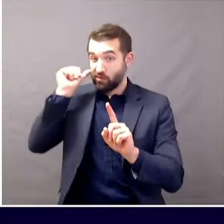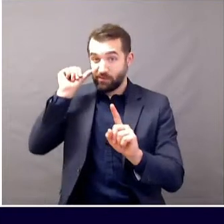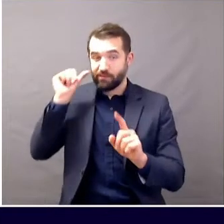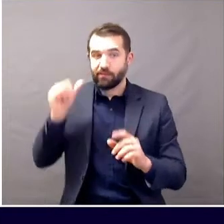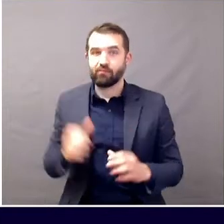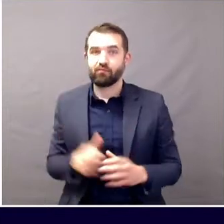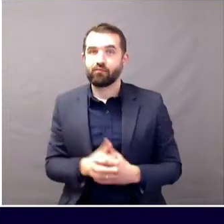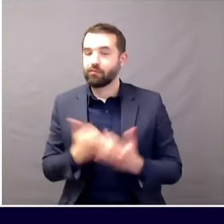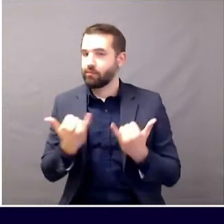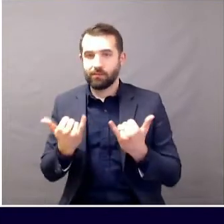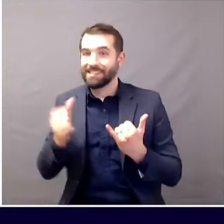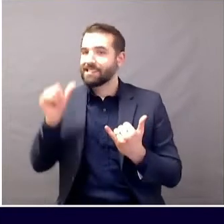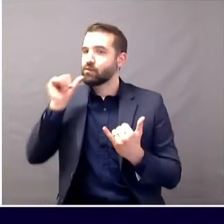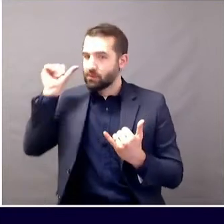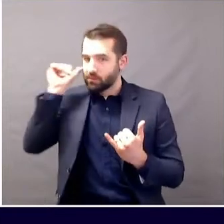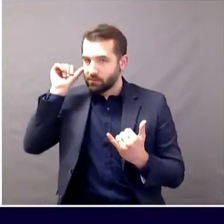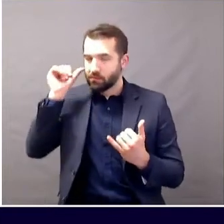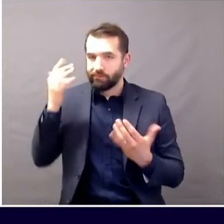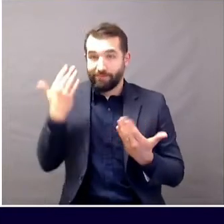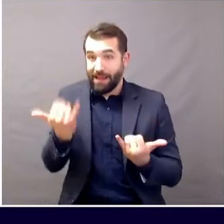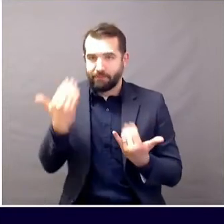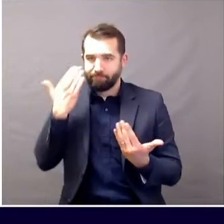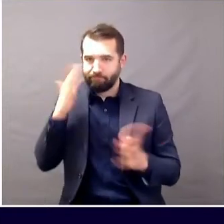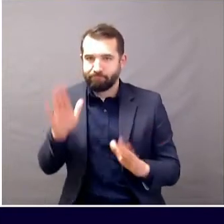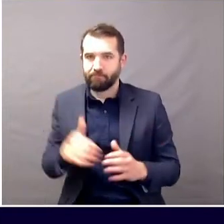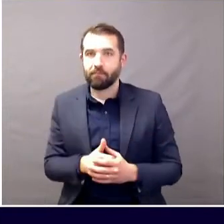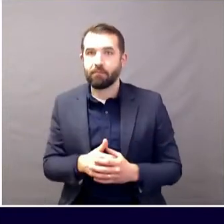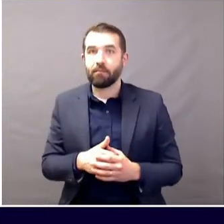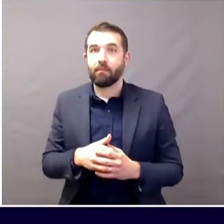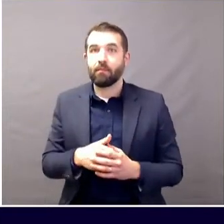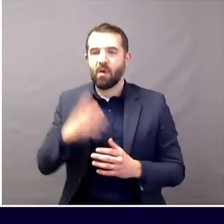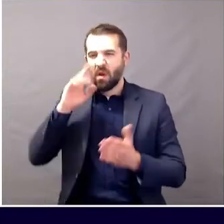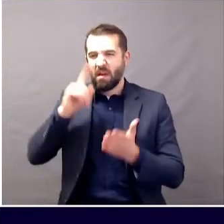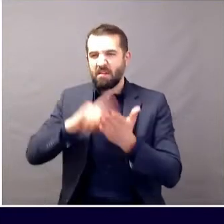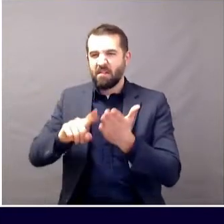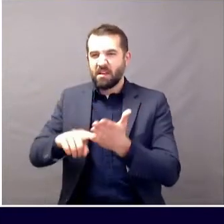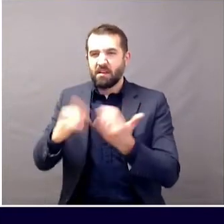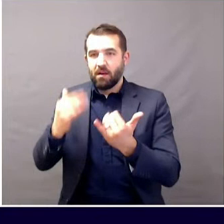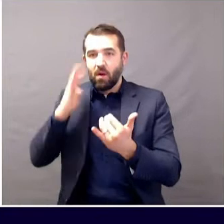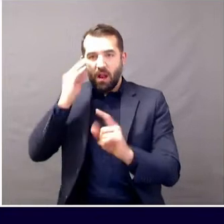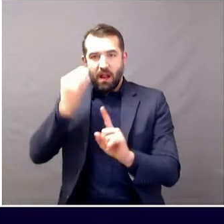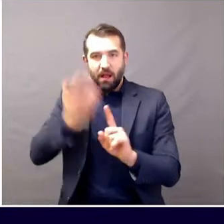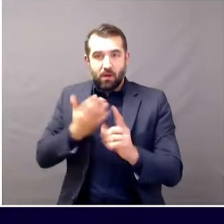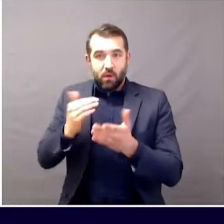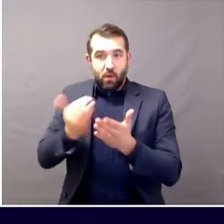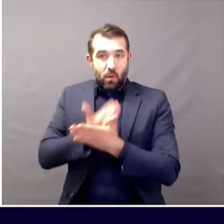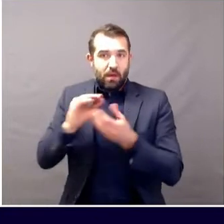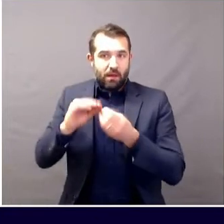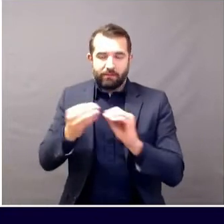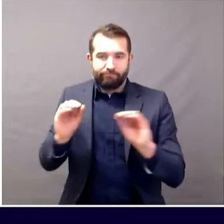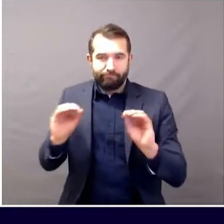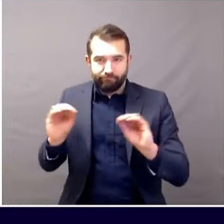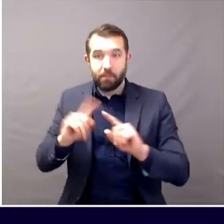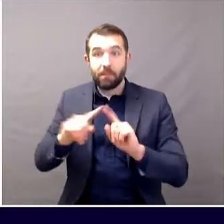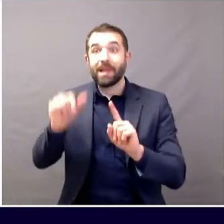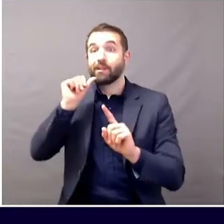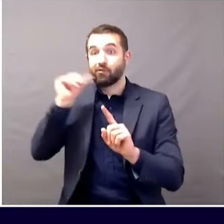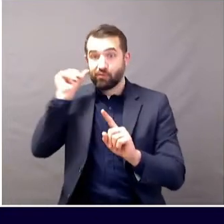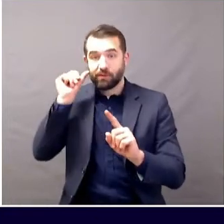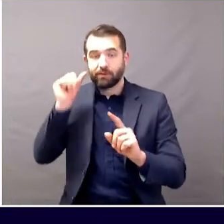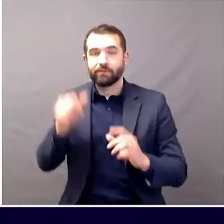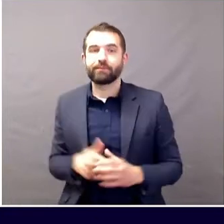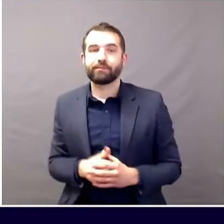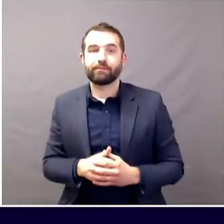haven't touched base with the outbreak investigator to update my numbers as of this morning, but as of yesterday, we